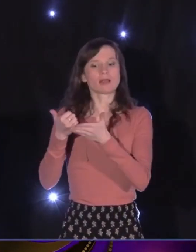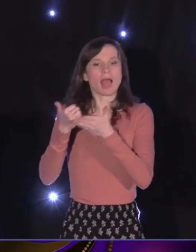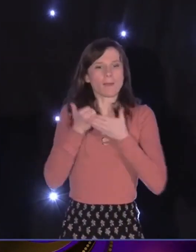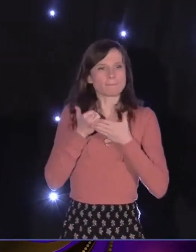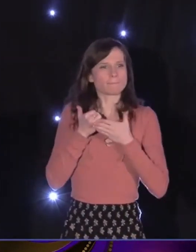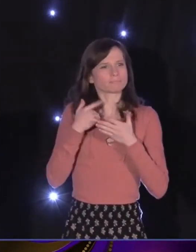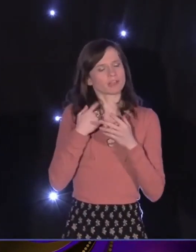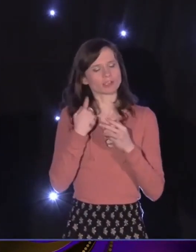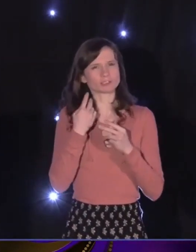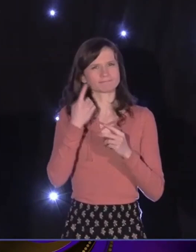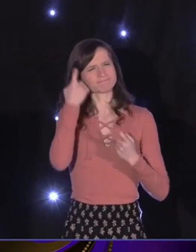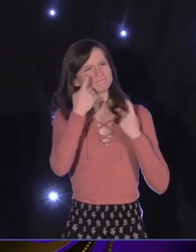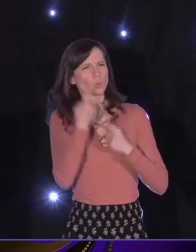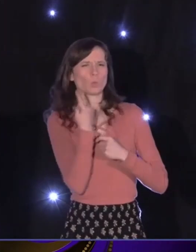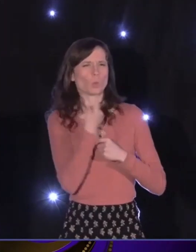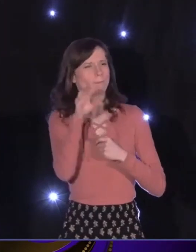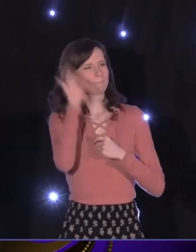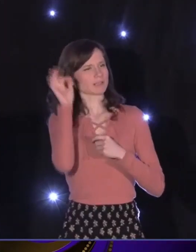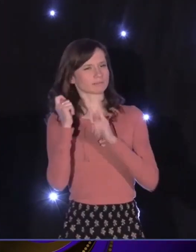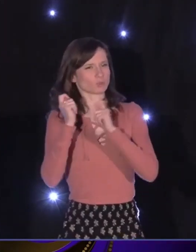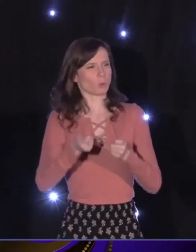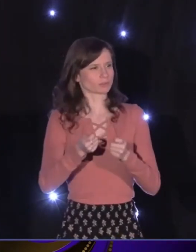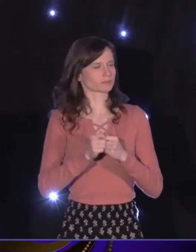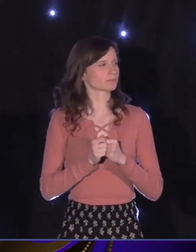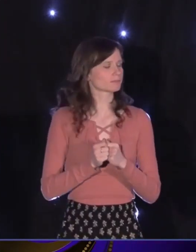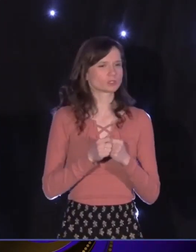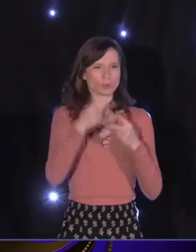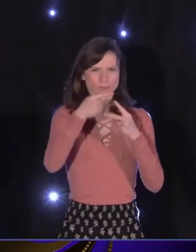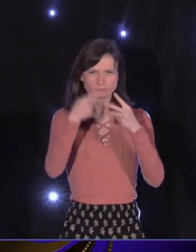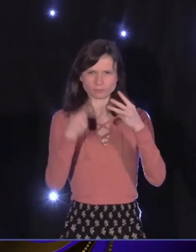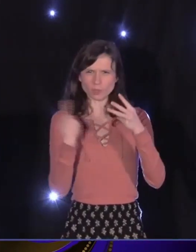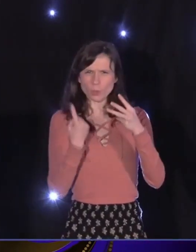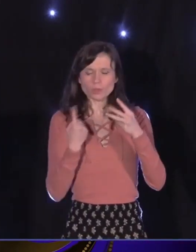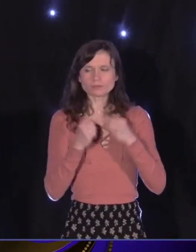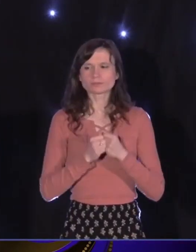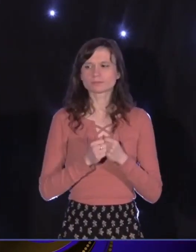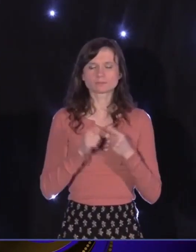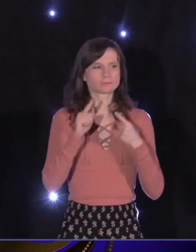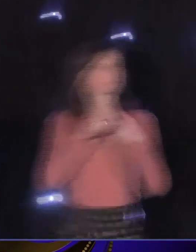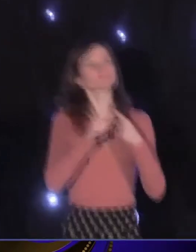in our judging of this. So the shortlisted nominees are